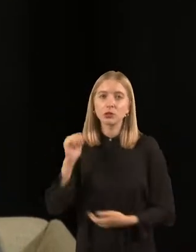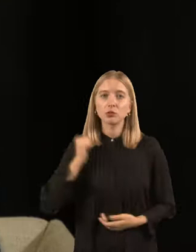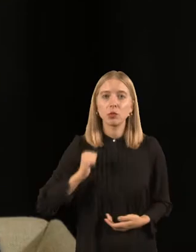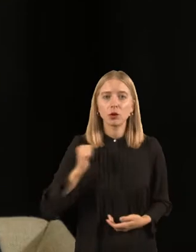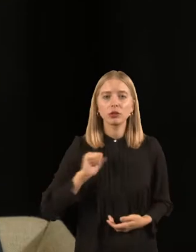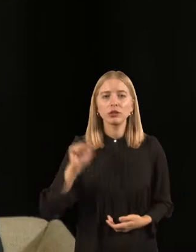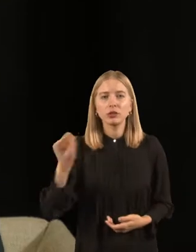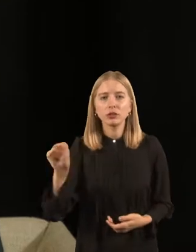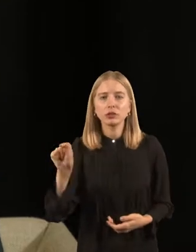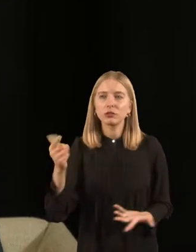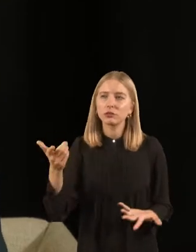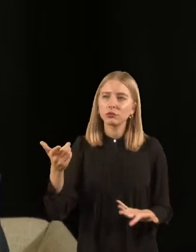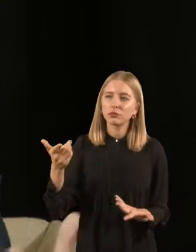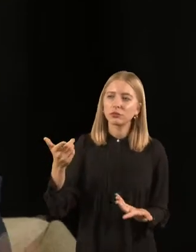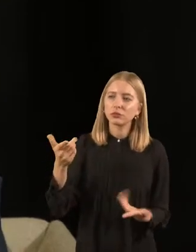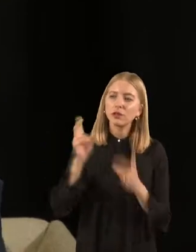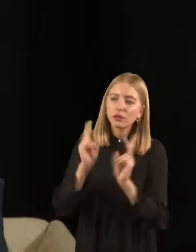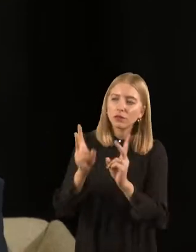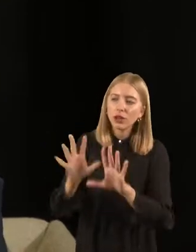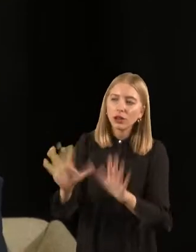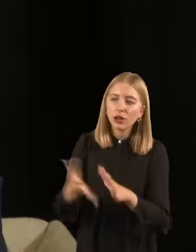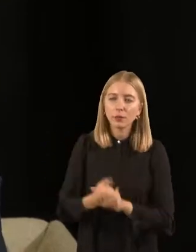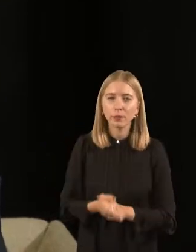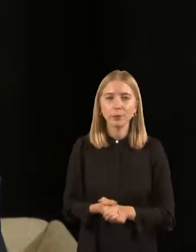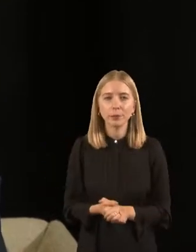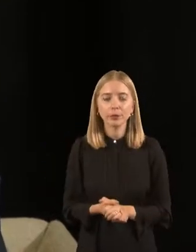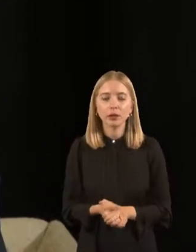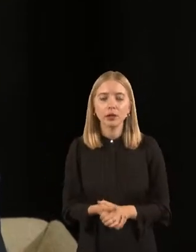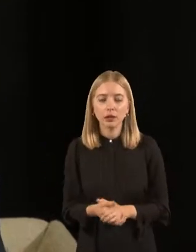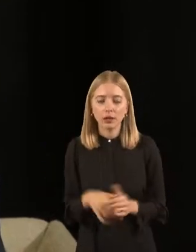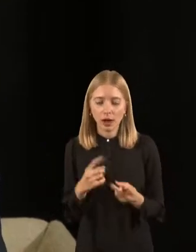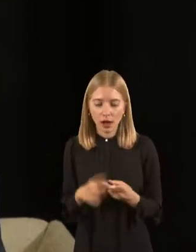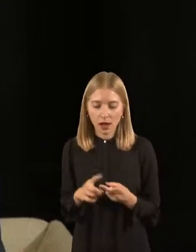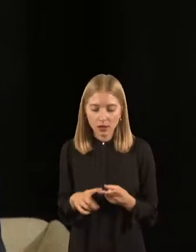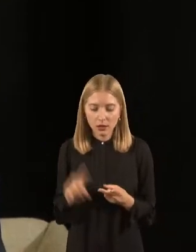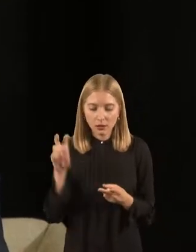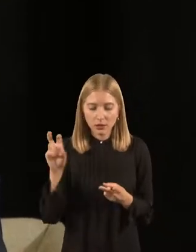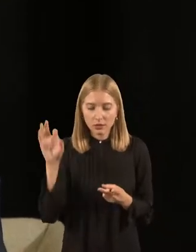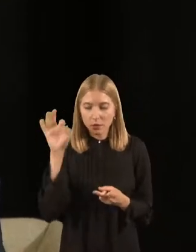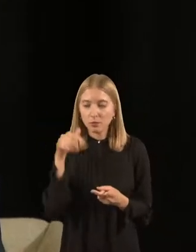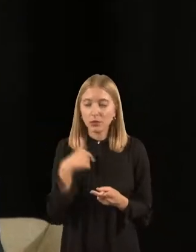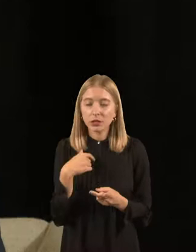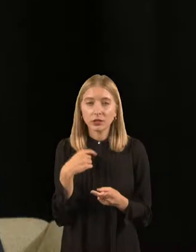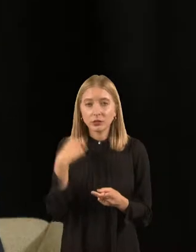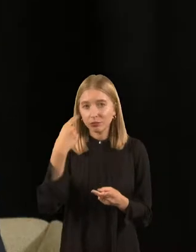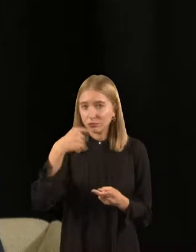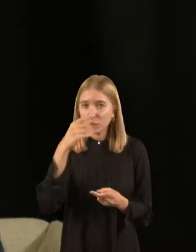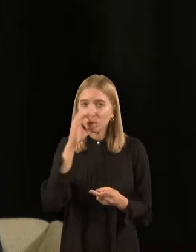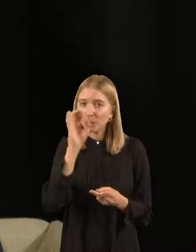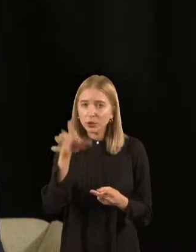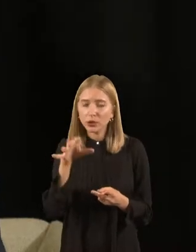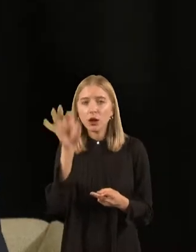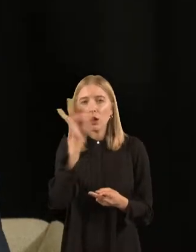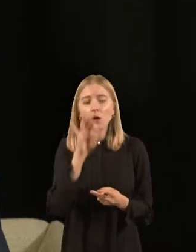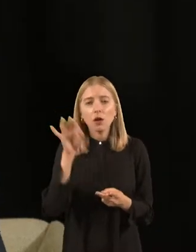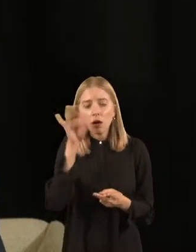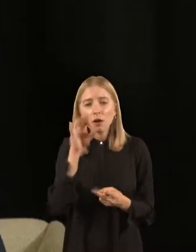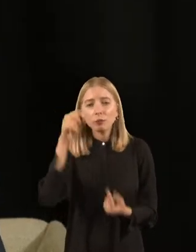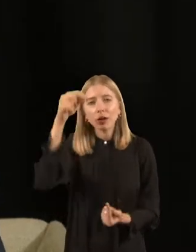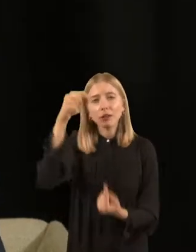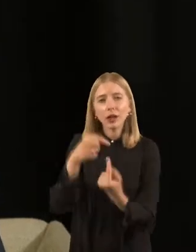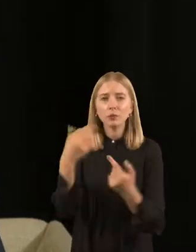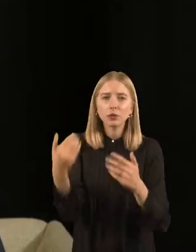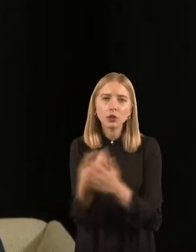when addressing the main problem, we usually tend to also address auxiliary